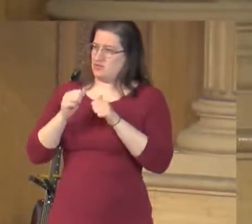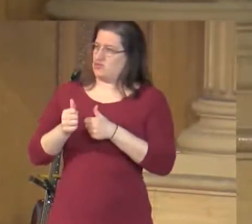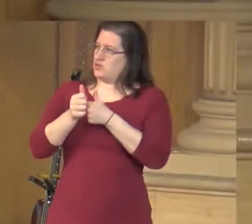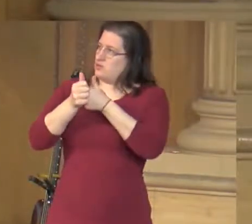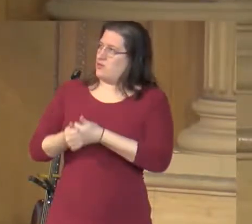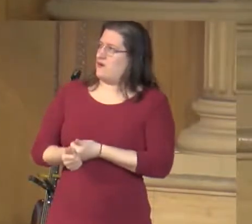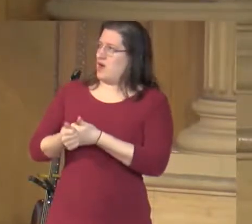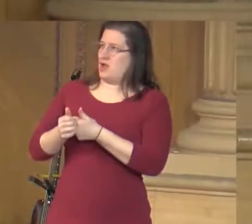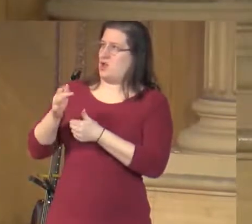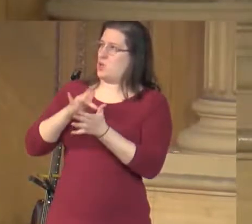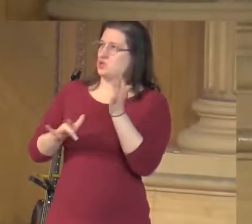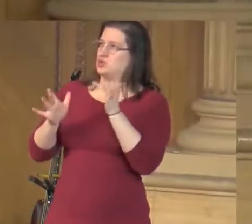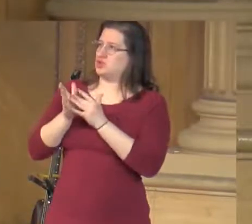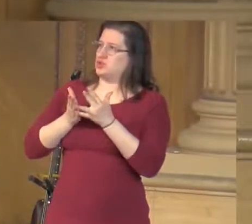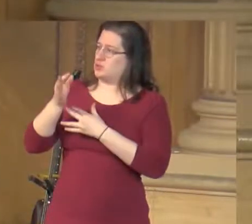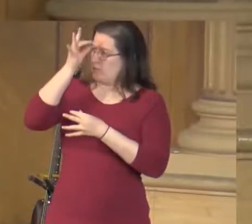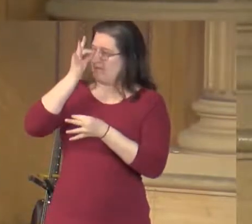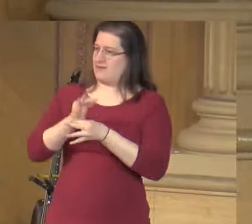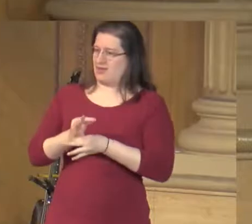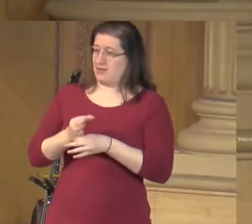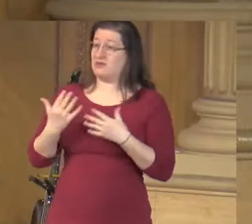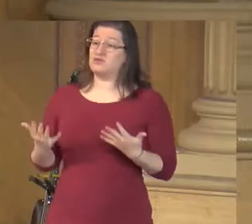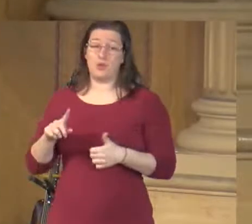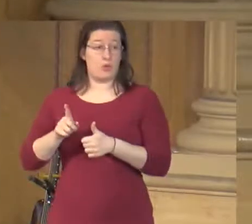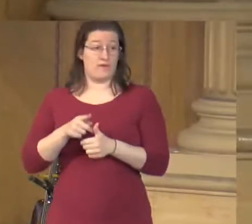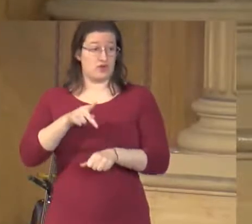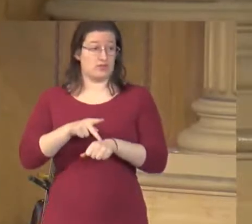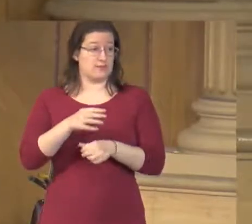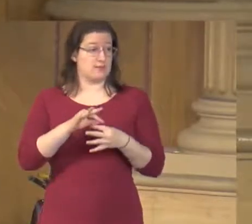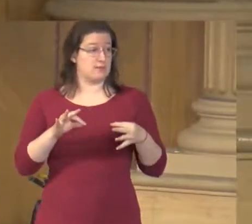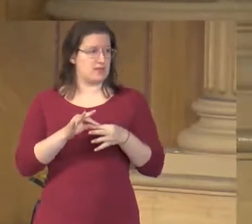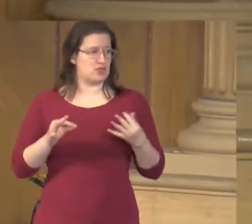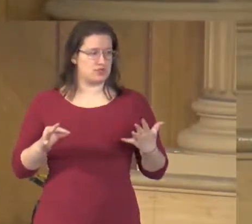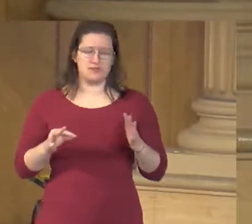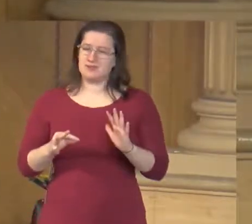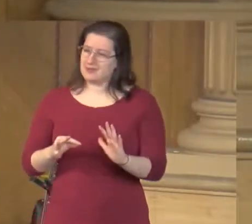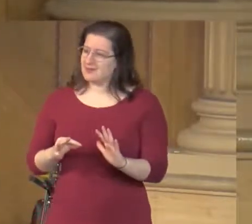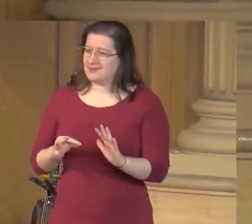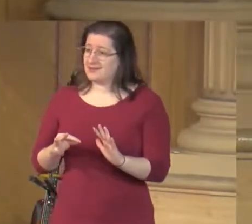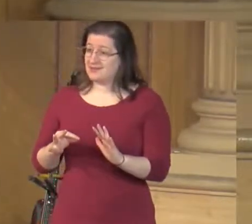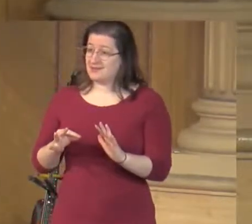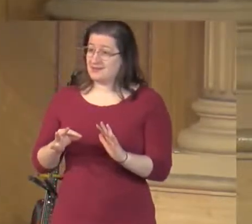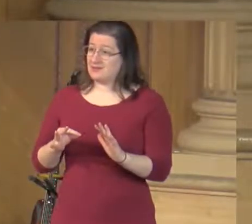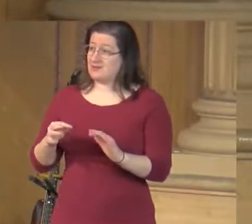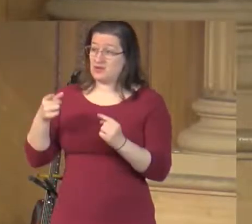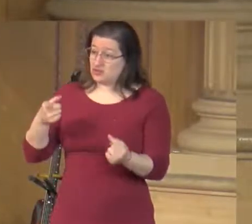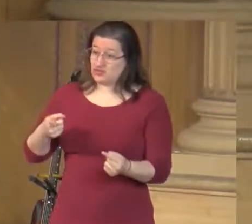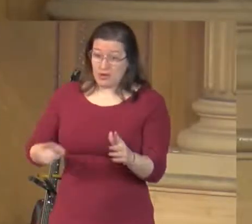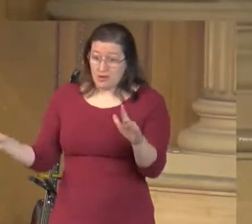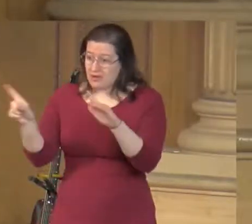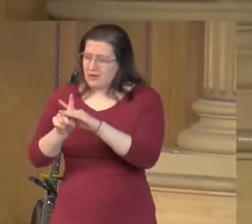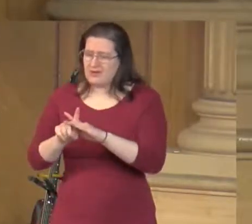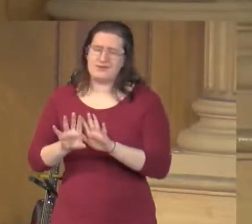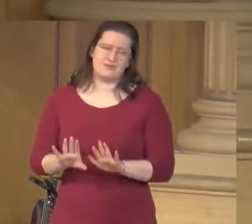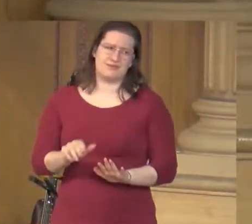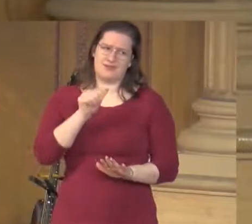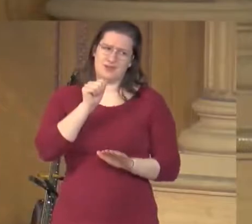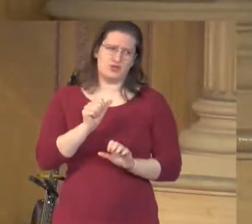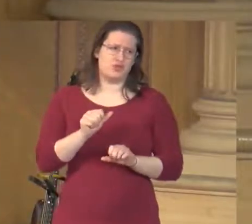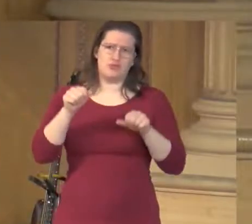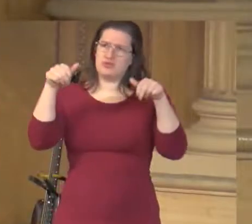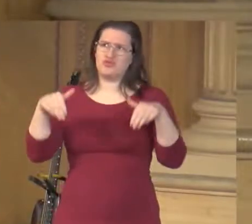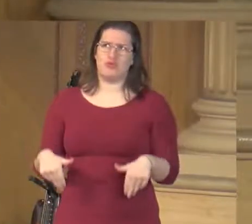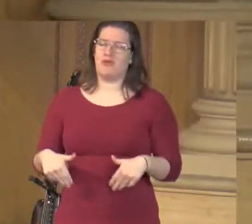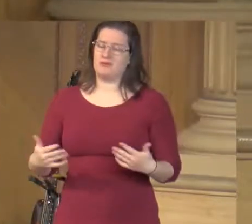Jesus. And so the first thing Peter tells us about it is, don't be surprised. Don't be shocked at trials.